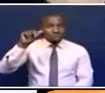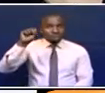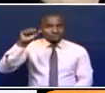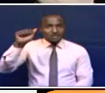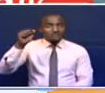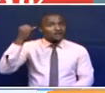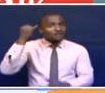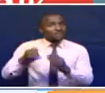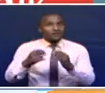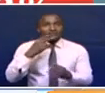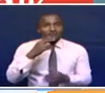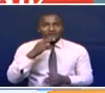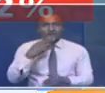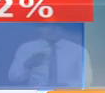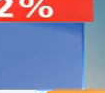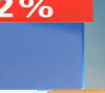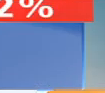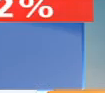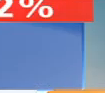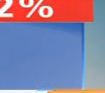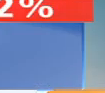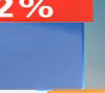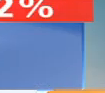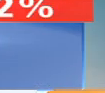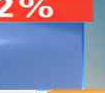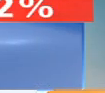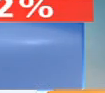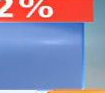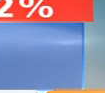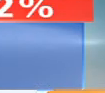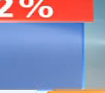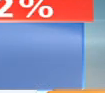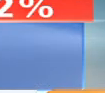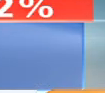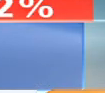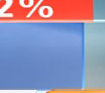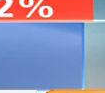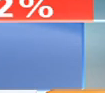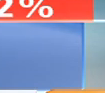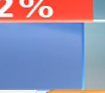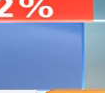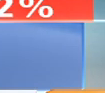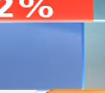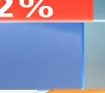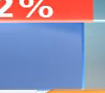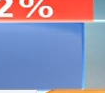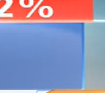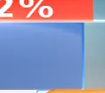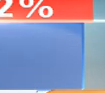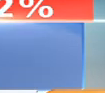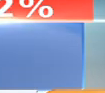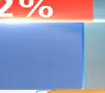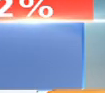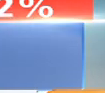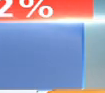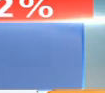Final answers are 48% say yes. That looks respectable. Thank you. You'll take this? Yeah,